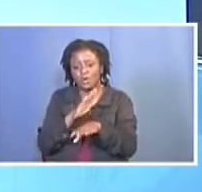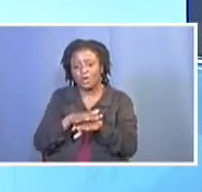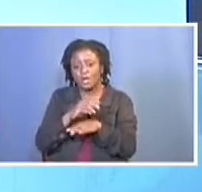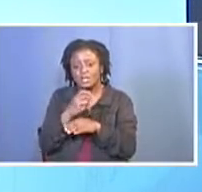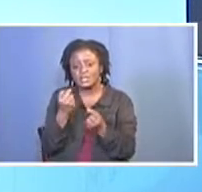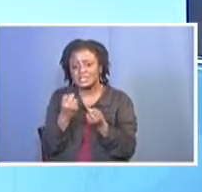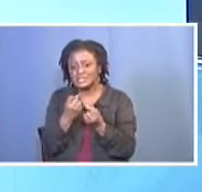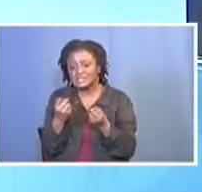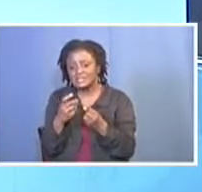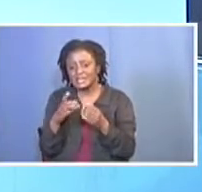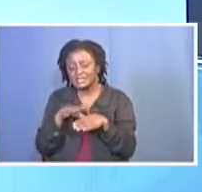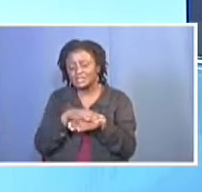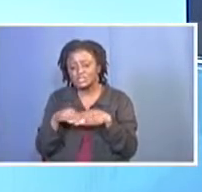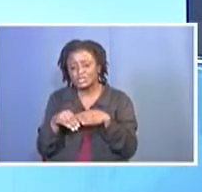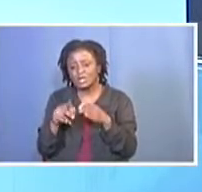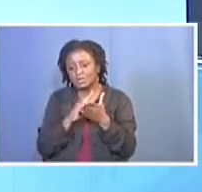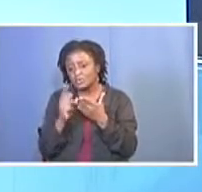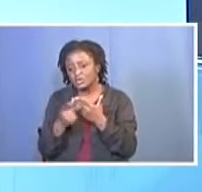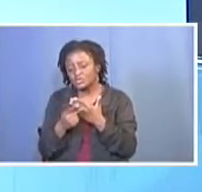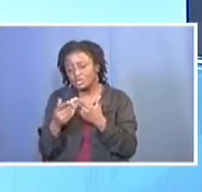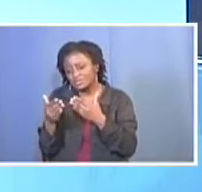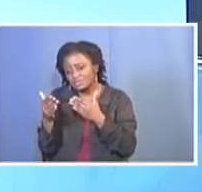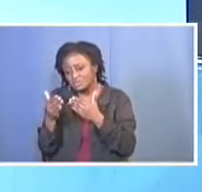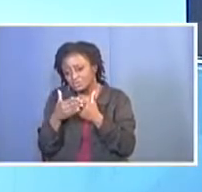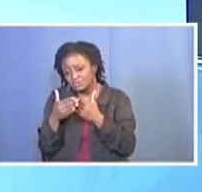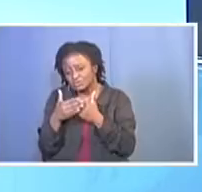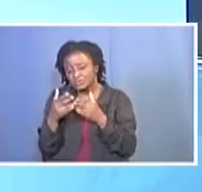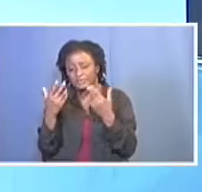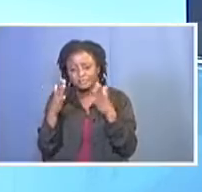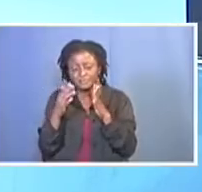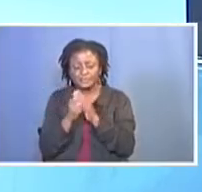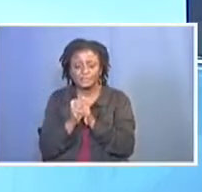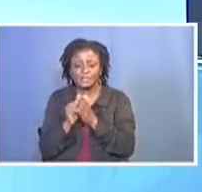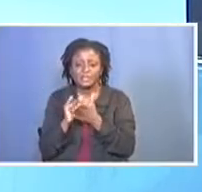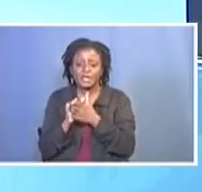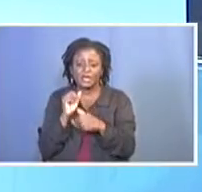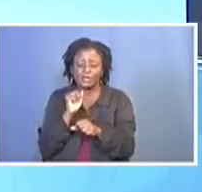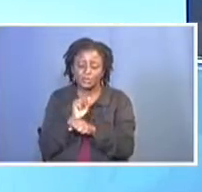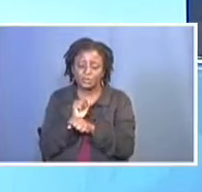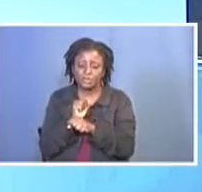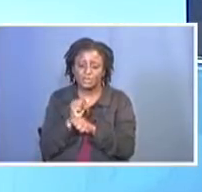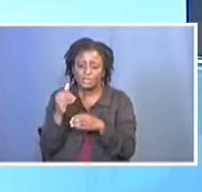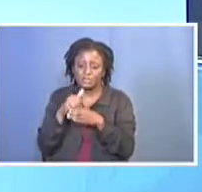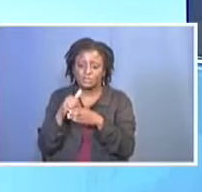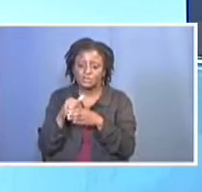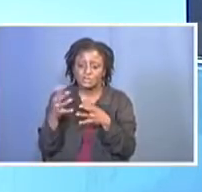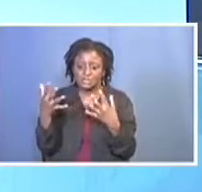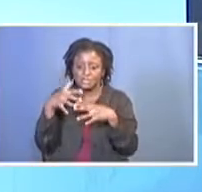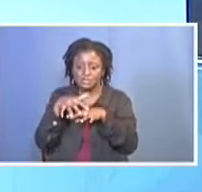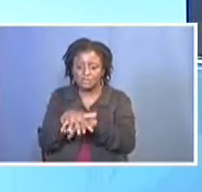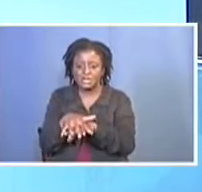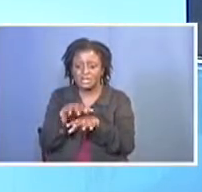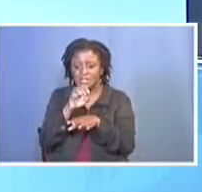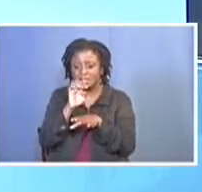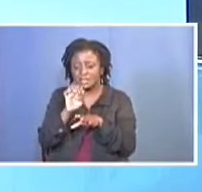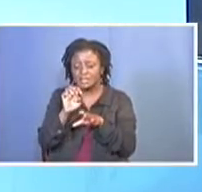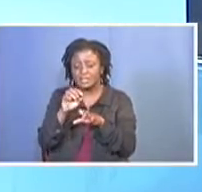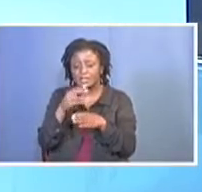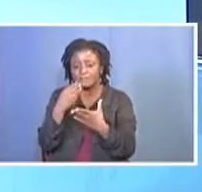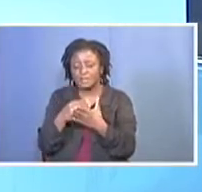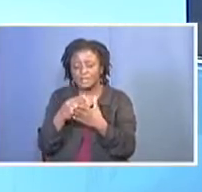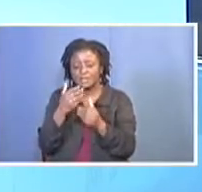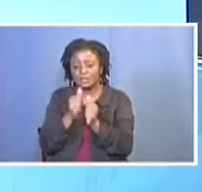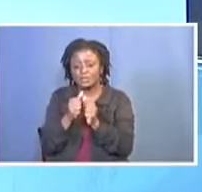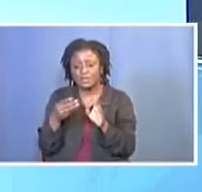Dollar project nearly complete. Central Bank Governor John Rowles says that work includes integrating the e-money with banking system